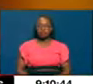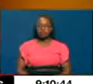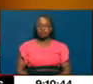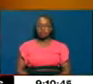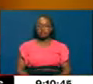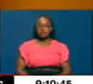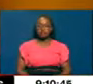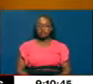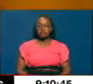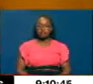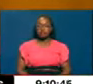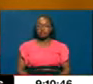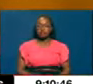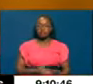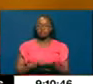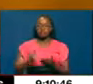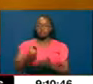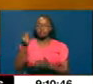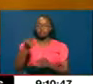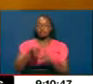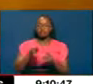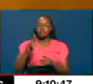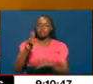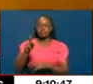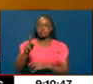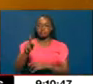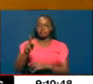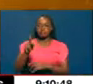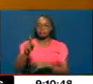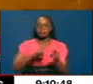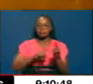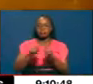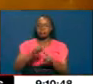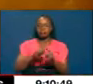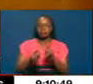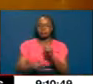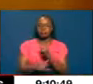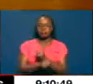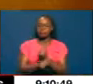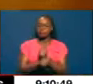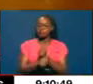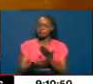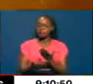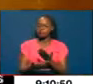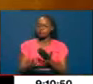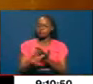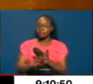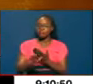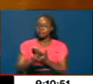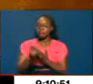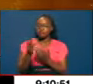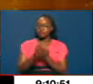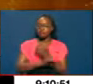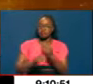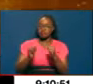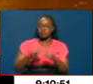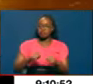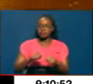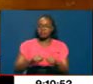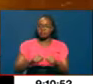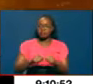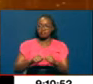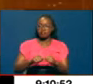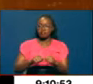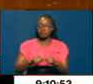Following the removal of Kenya from UK's travel red list of a vaccine discrepancy, the two countries have agreed to align their